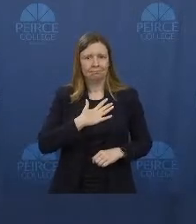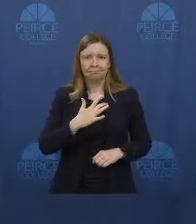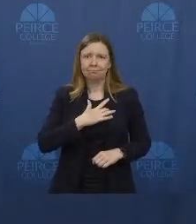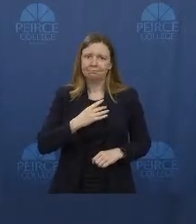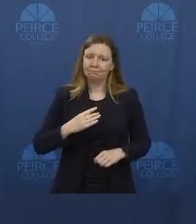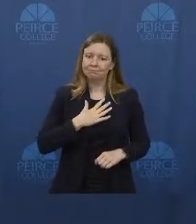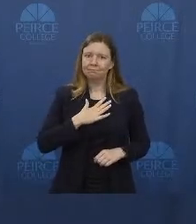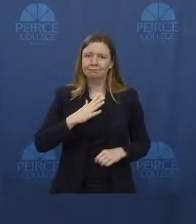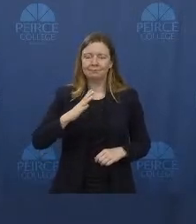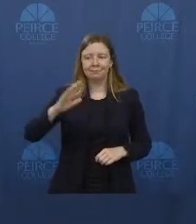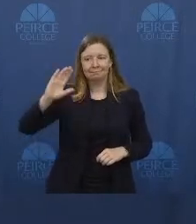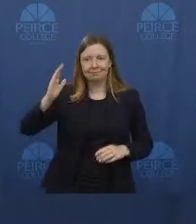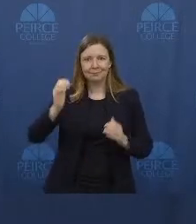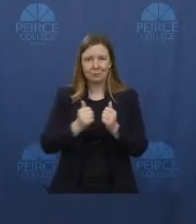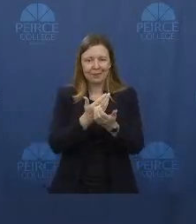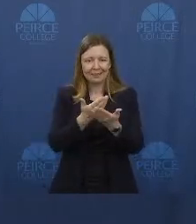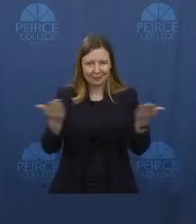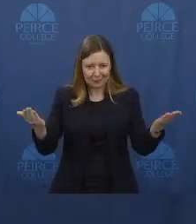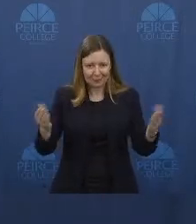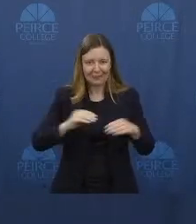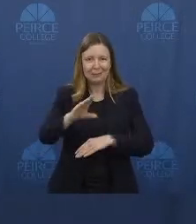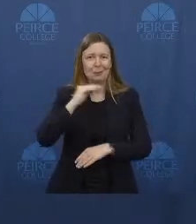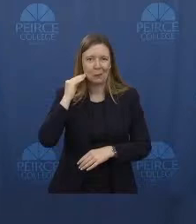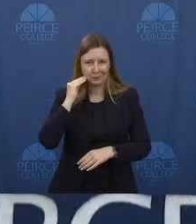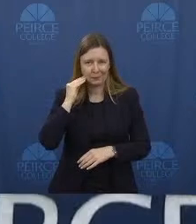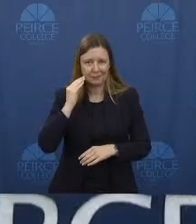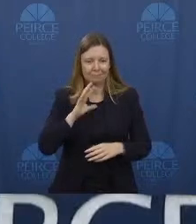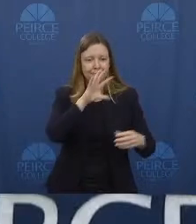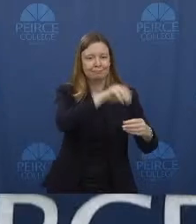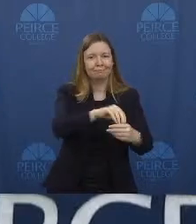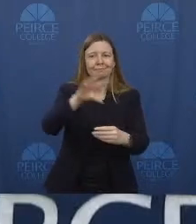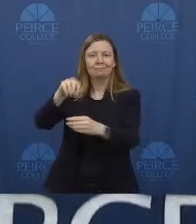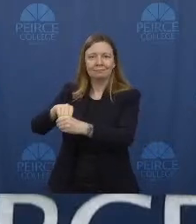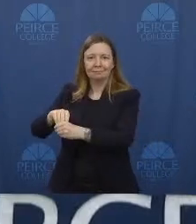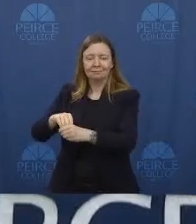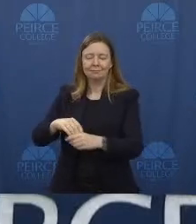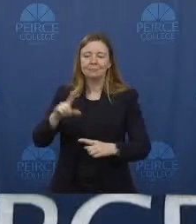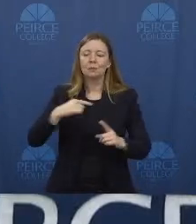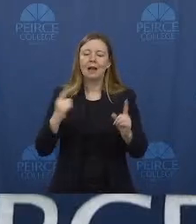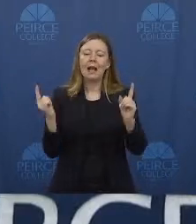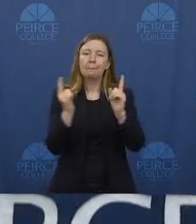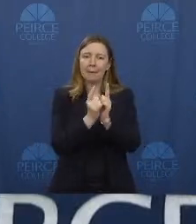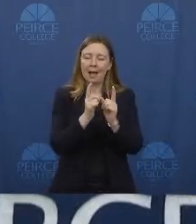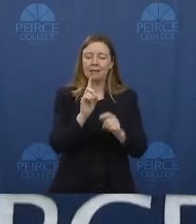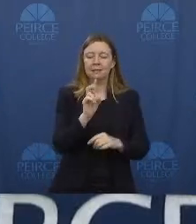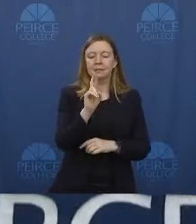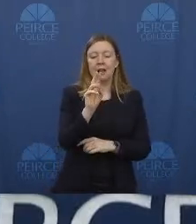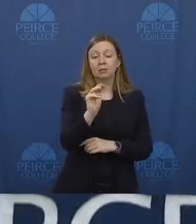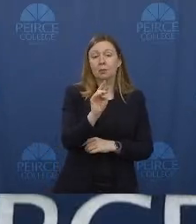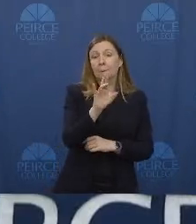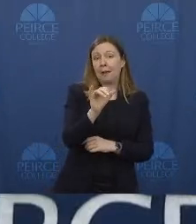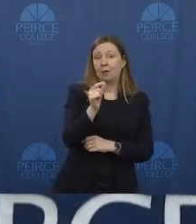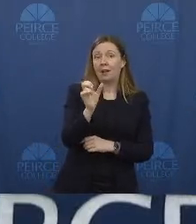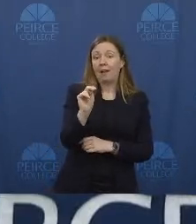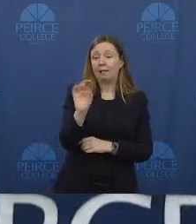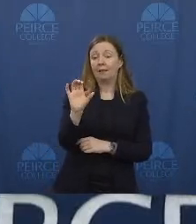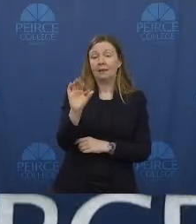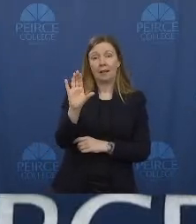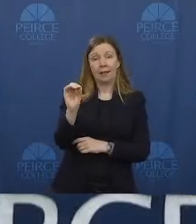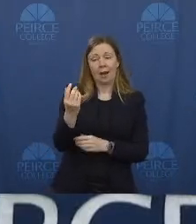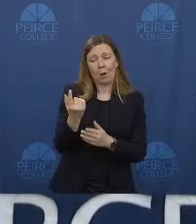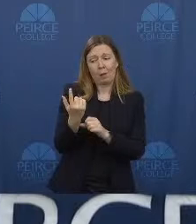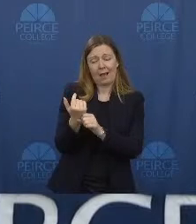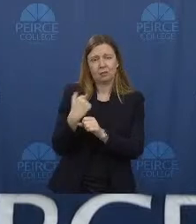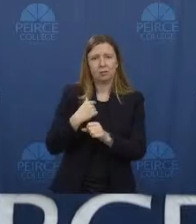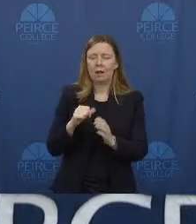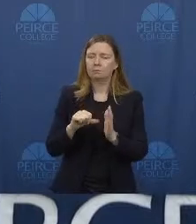to each of you in your homes today. When I met Dr. Mary Ellen Carroll last year, I was immediately impressed